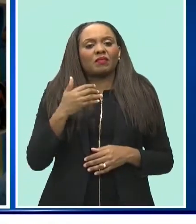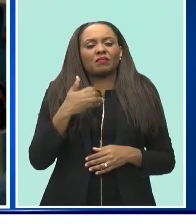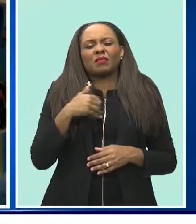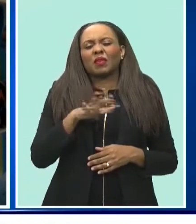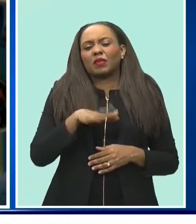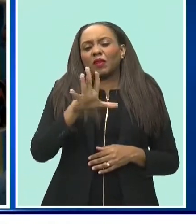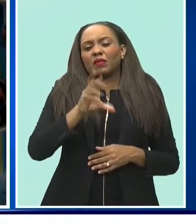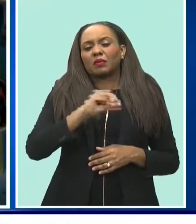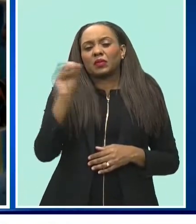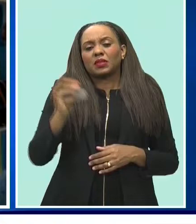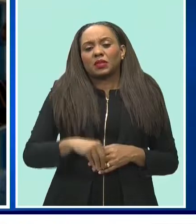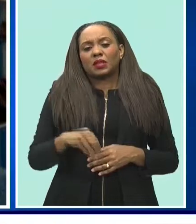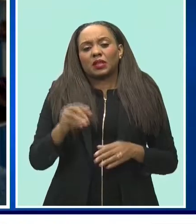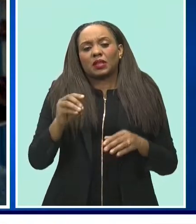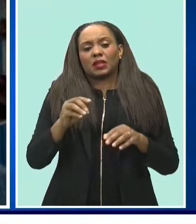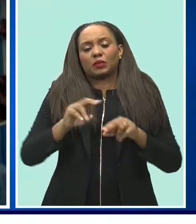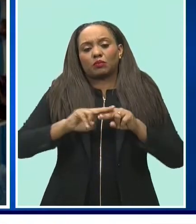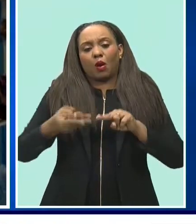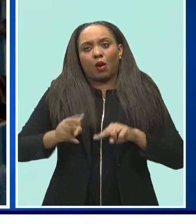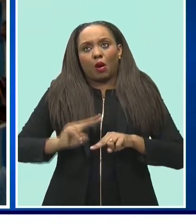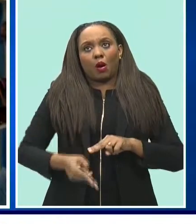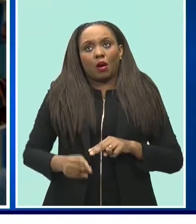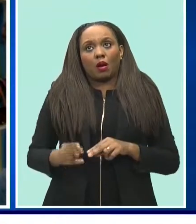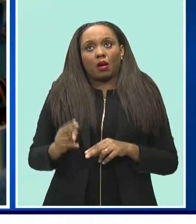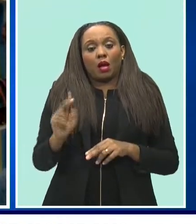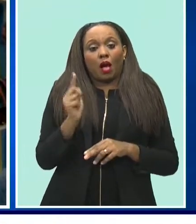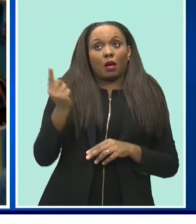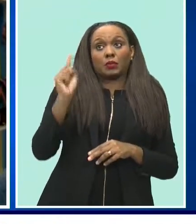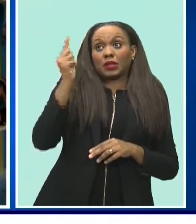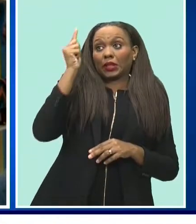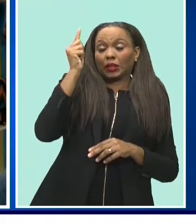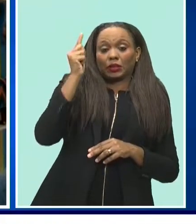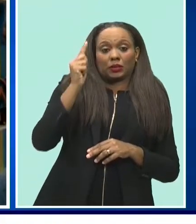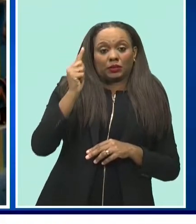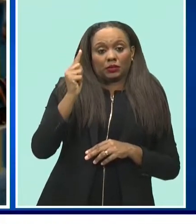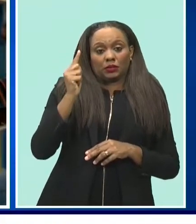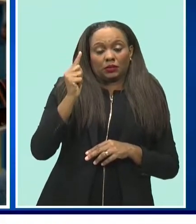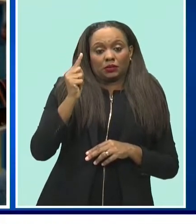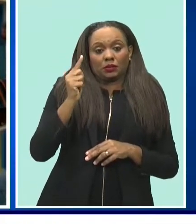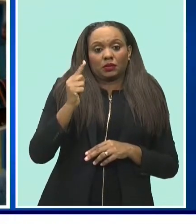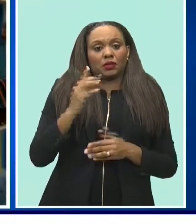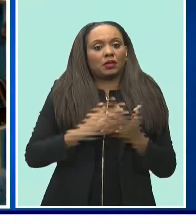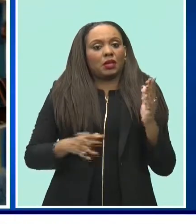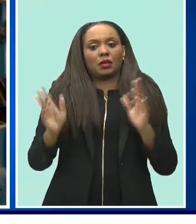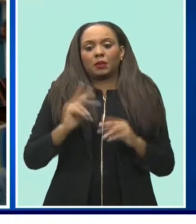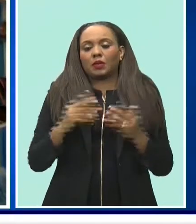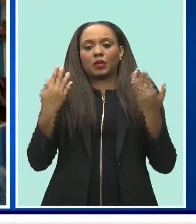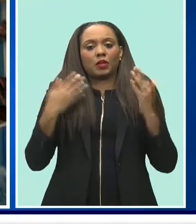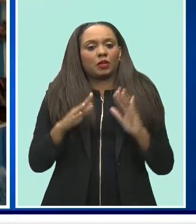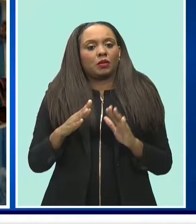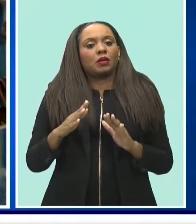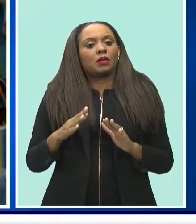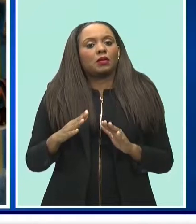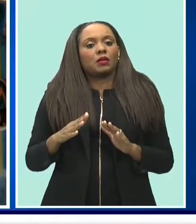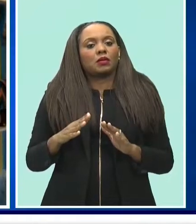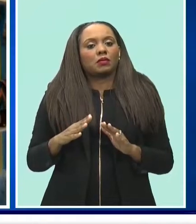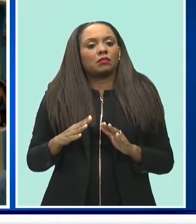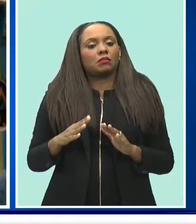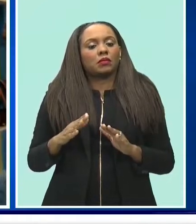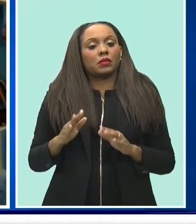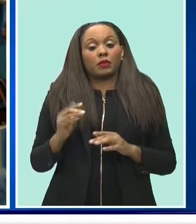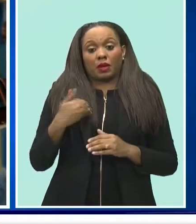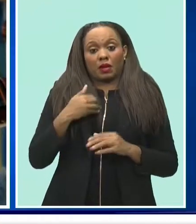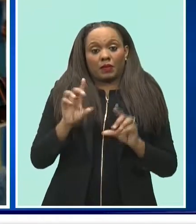discount on our merchandise upstairs. It's amazing that so many people still don't know that there's a Sewing World that has an